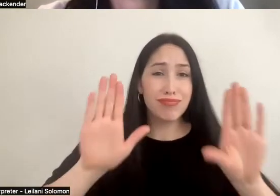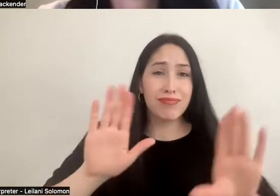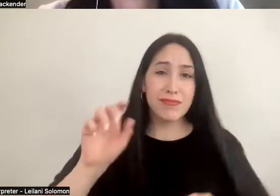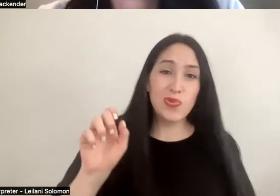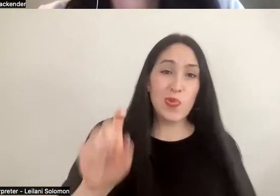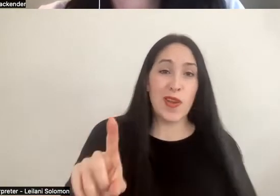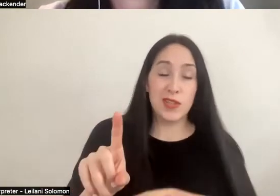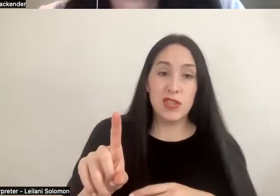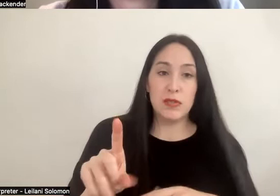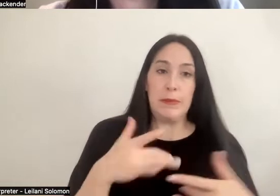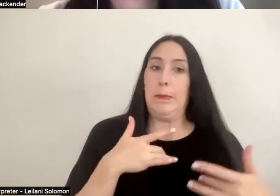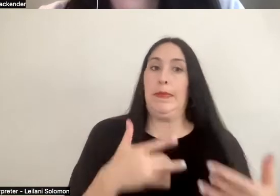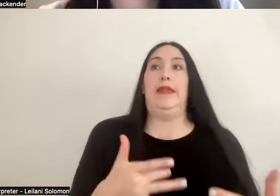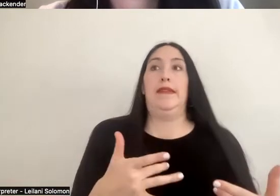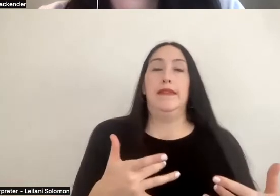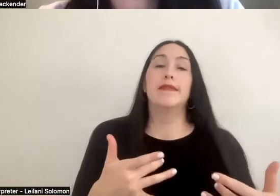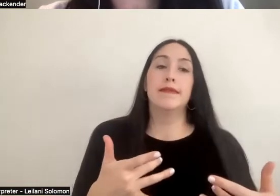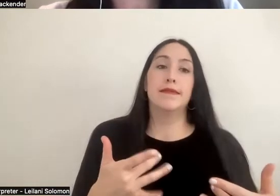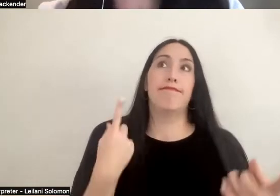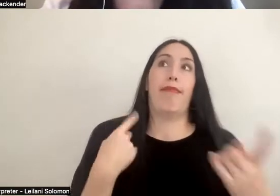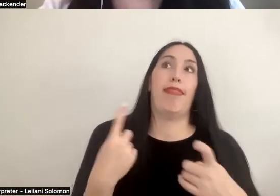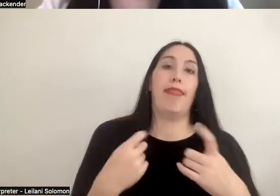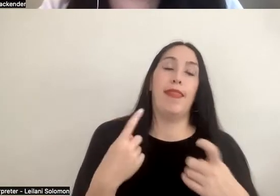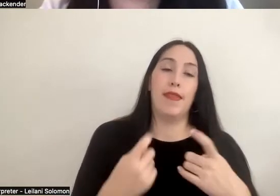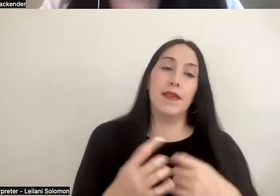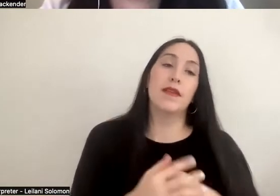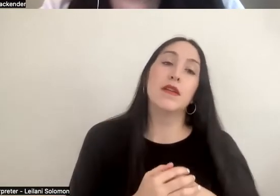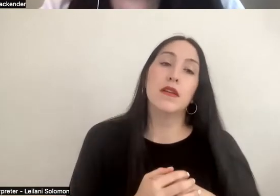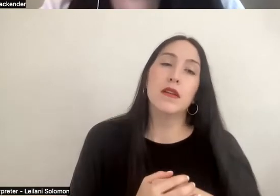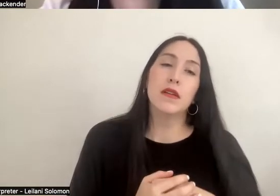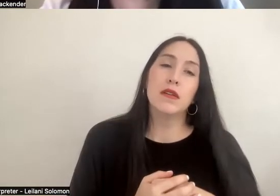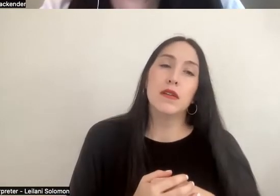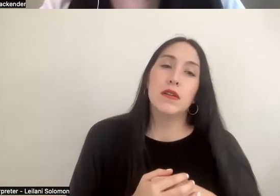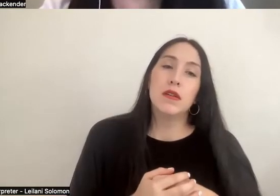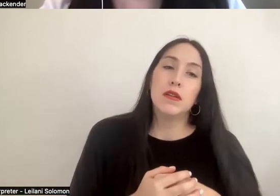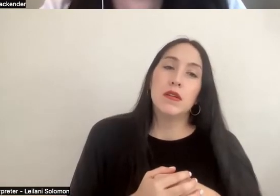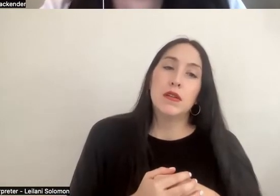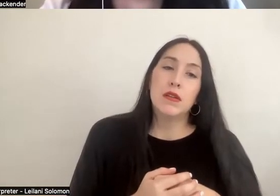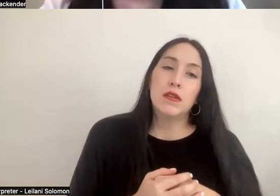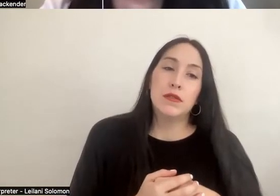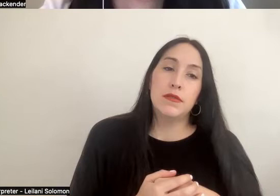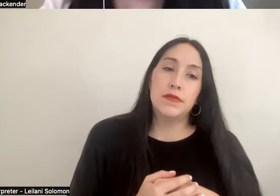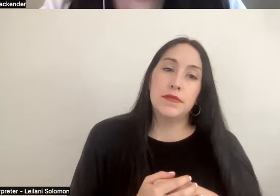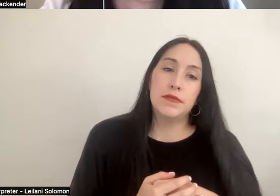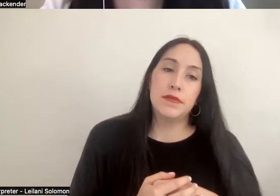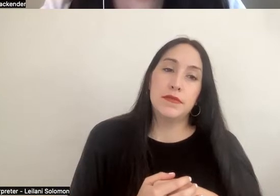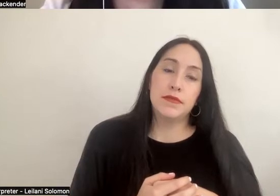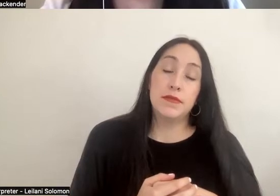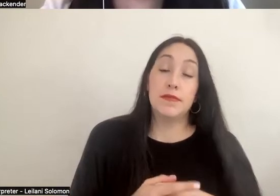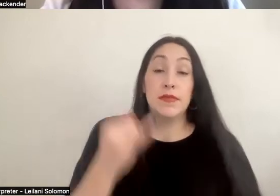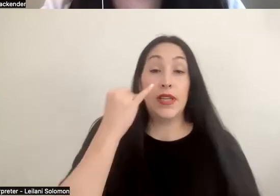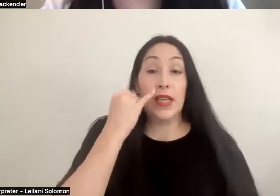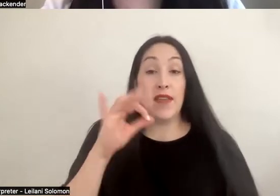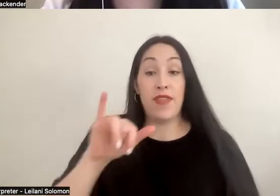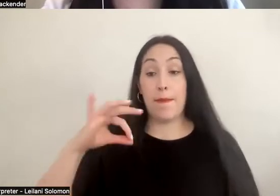do get quite frequently. And what happens to Able United account funds when the beneficiary passes away,